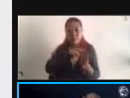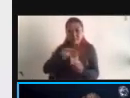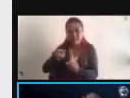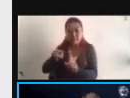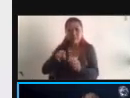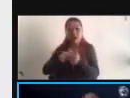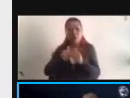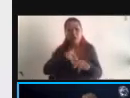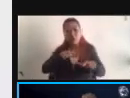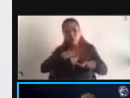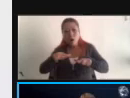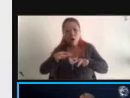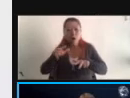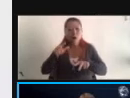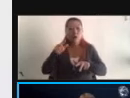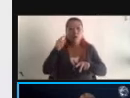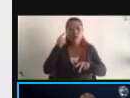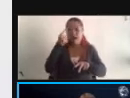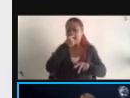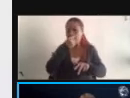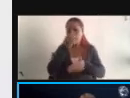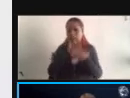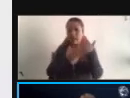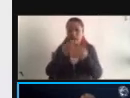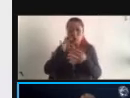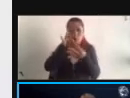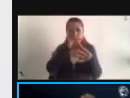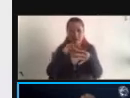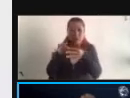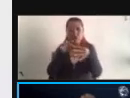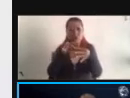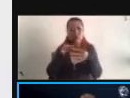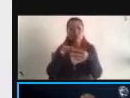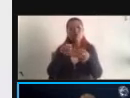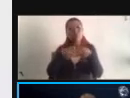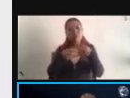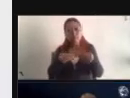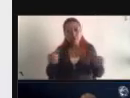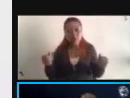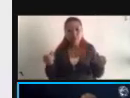eye-hand coordination, problem solving, responding to